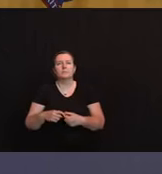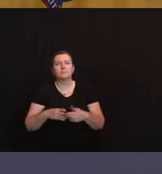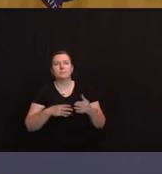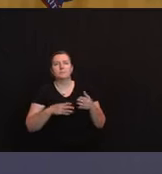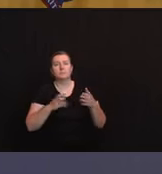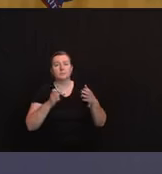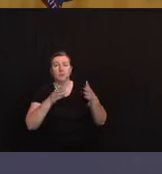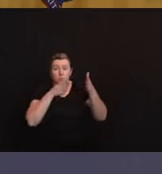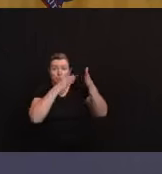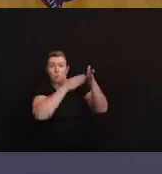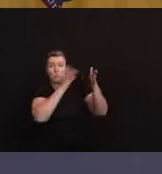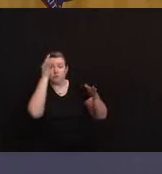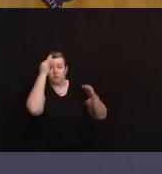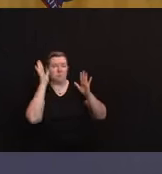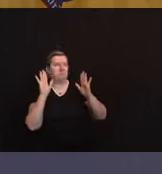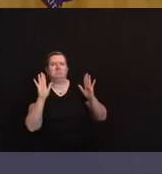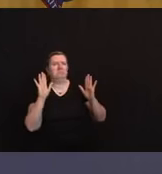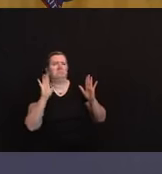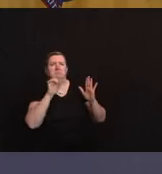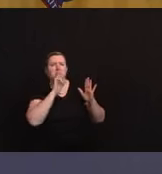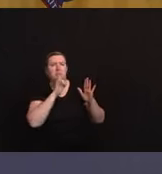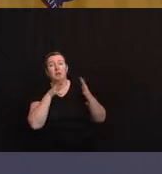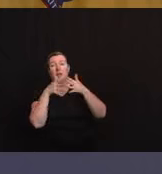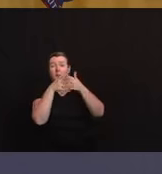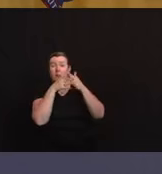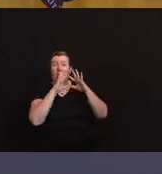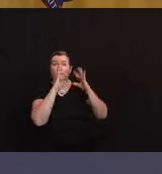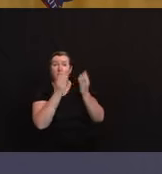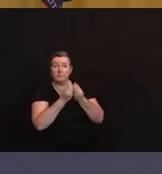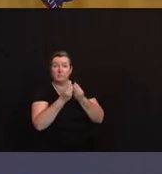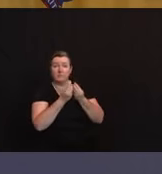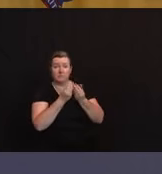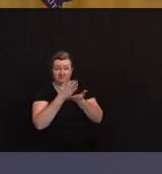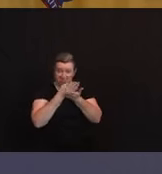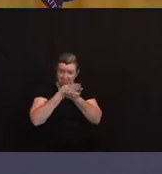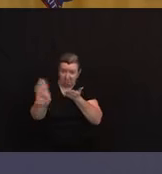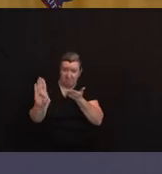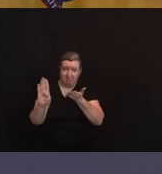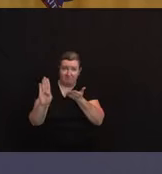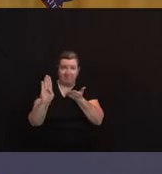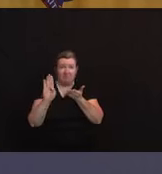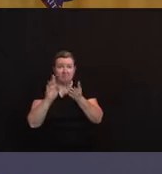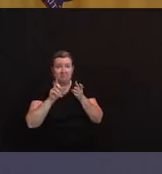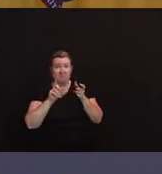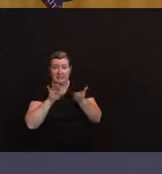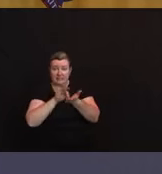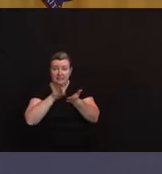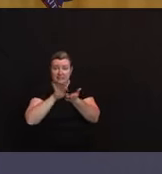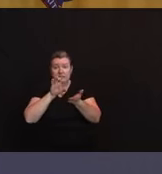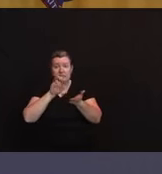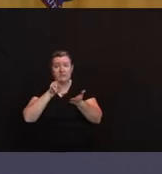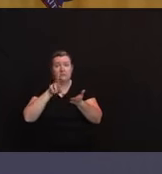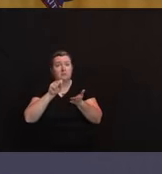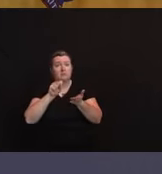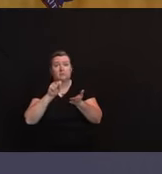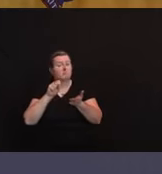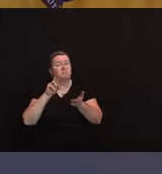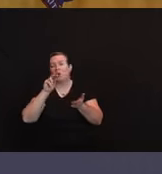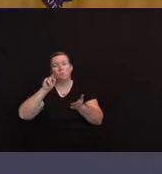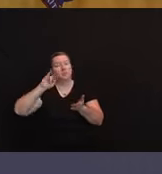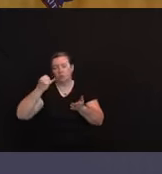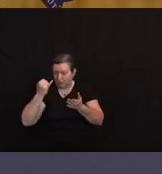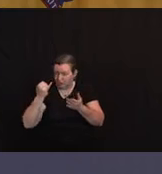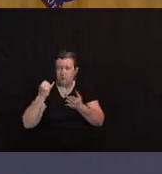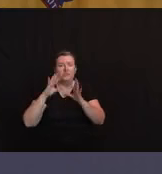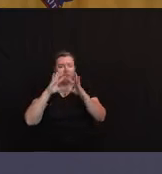but that's not how we view the American family. It's not how we view our New Jersey family. When we talk about 9 million